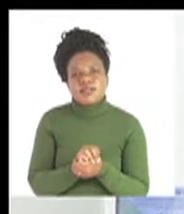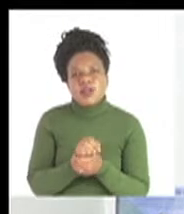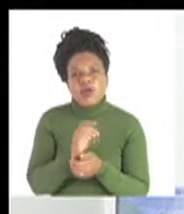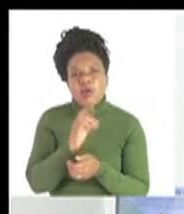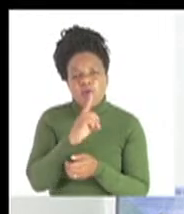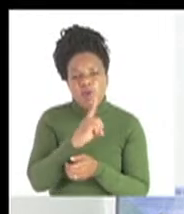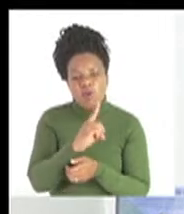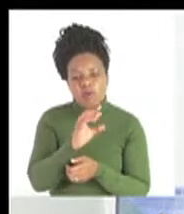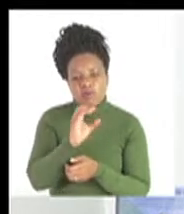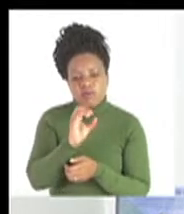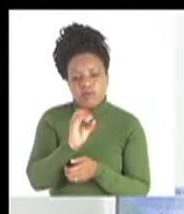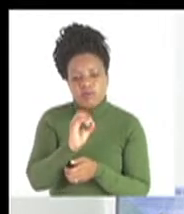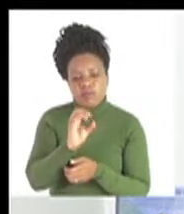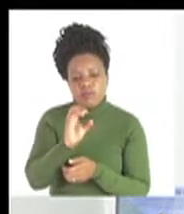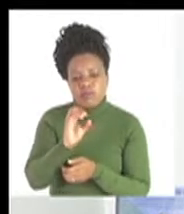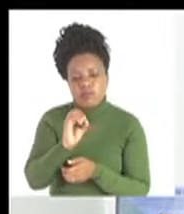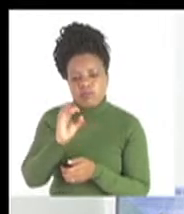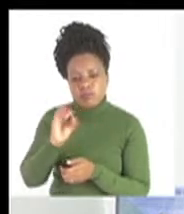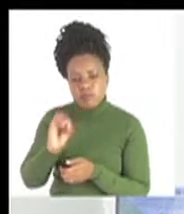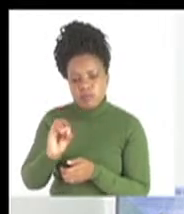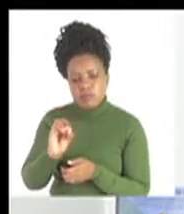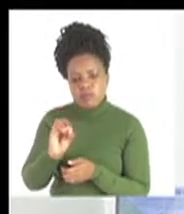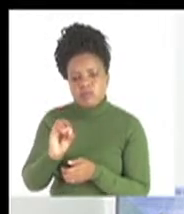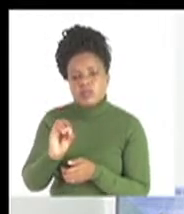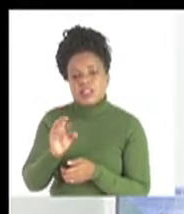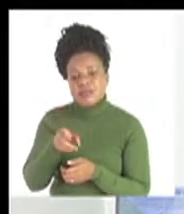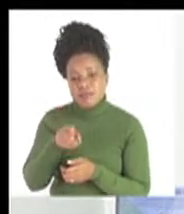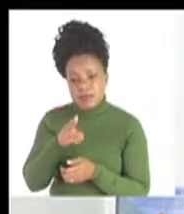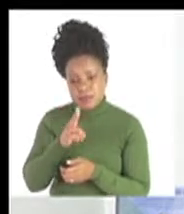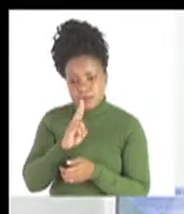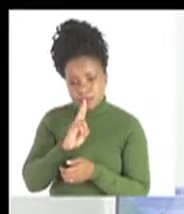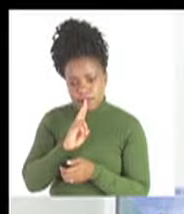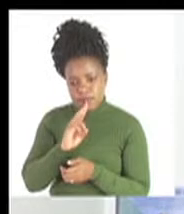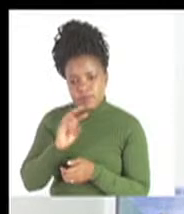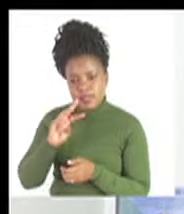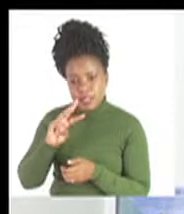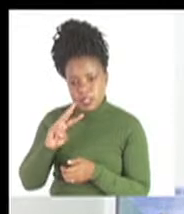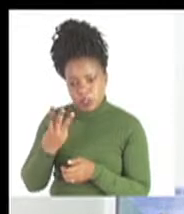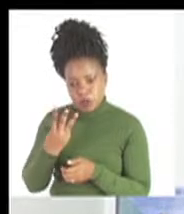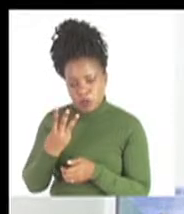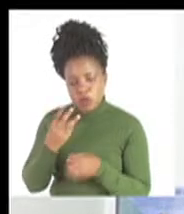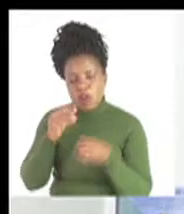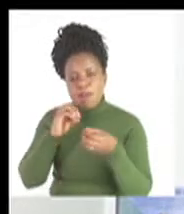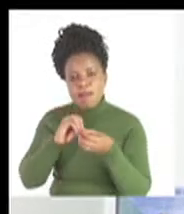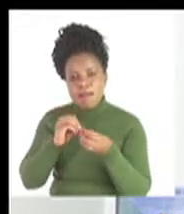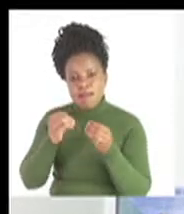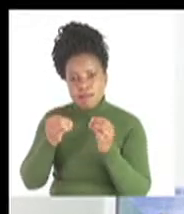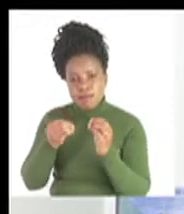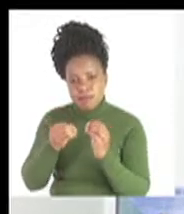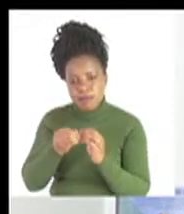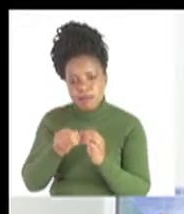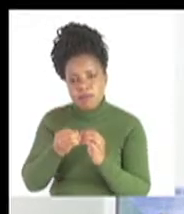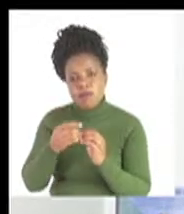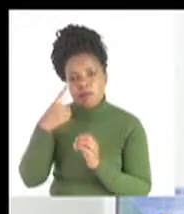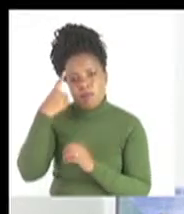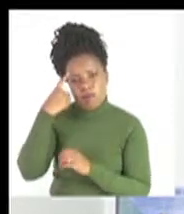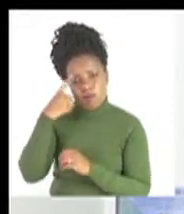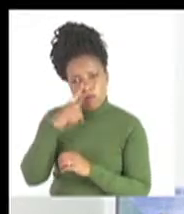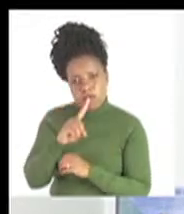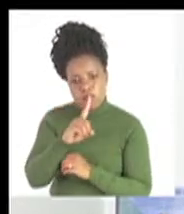1,000 is a cube number coming from 10